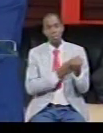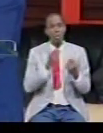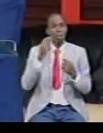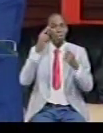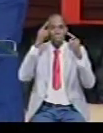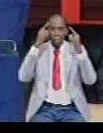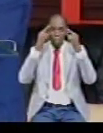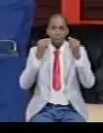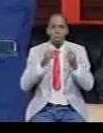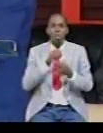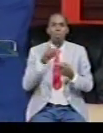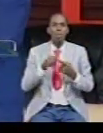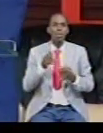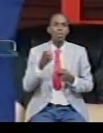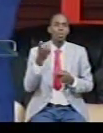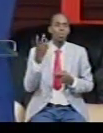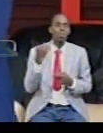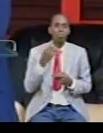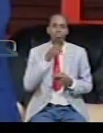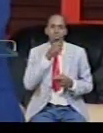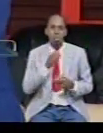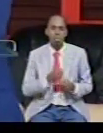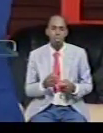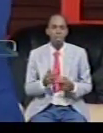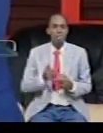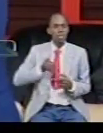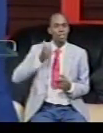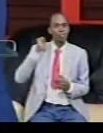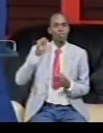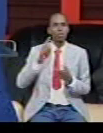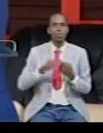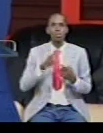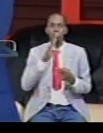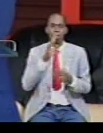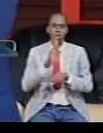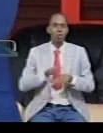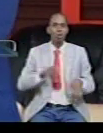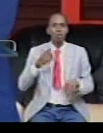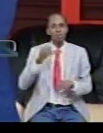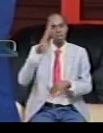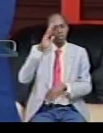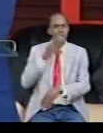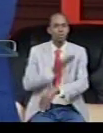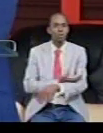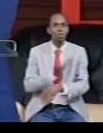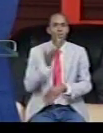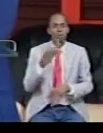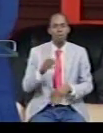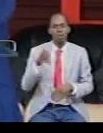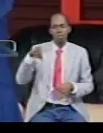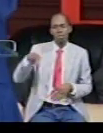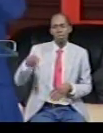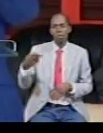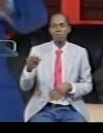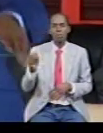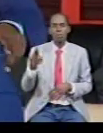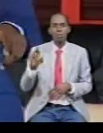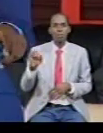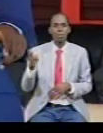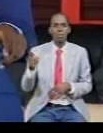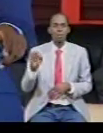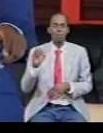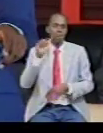to years, refused to be called the son of Pharaoh's daughter. He counted